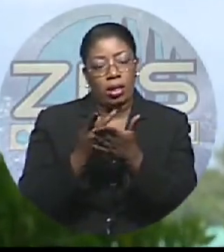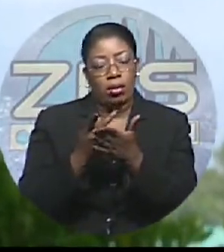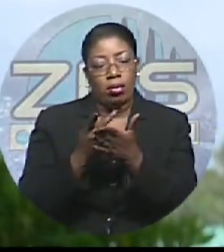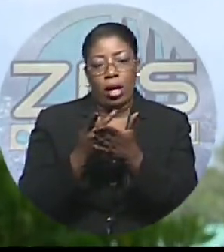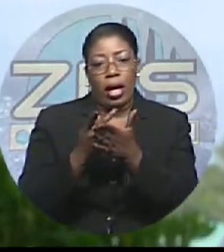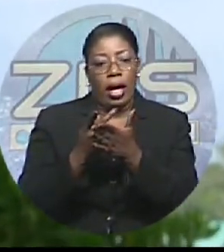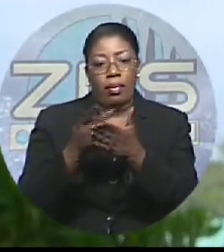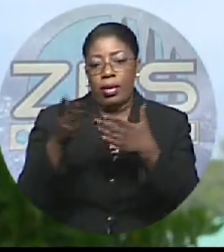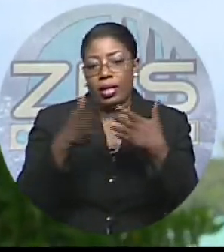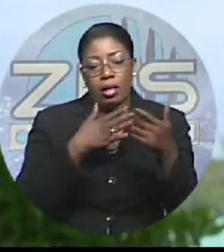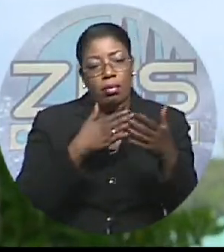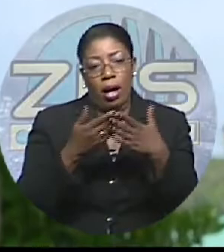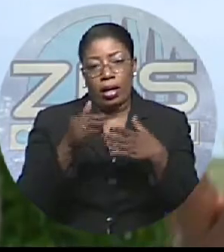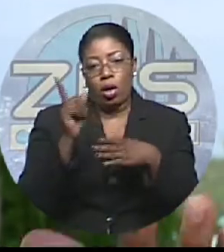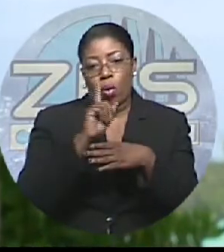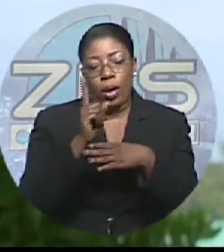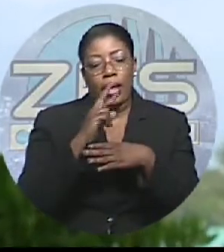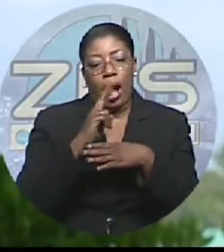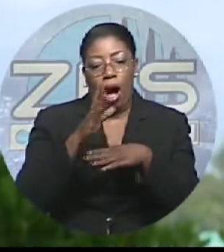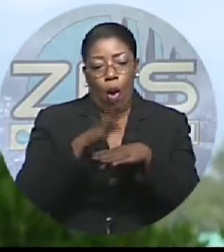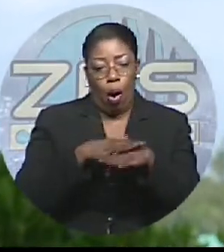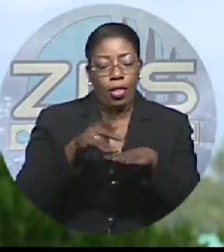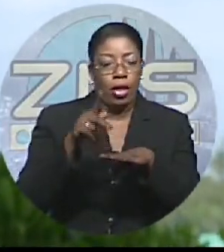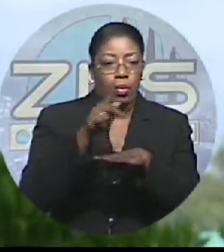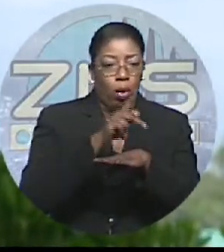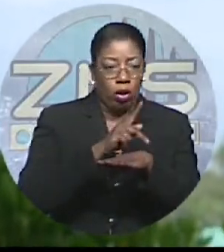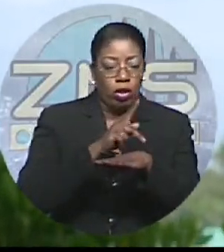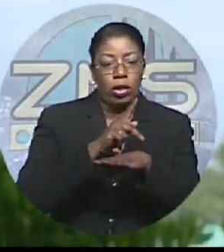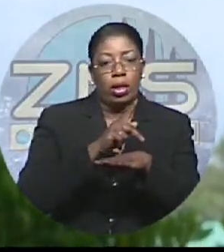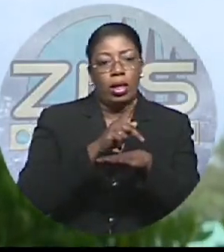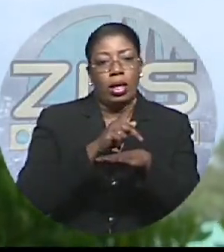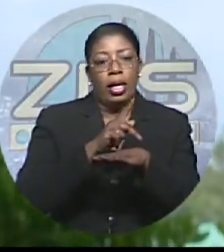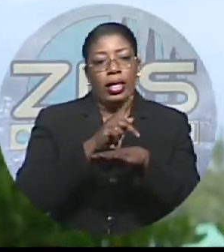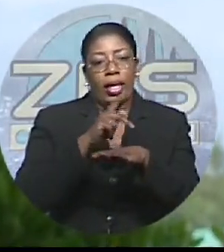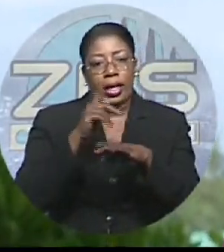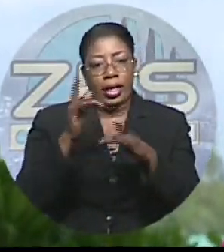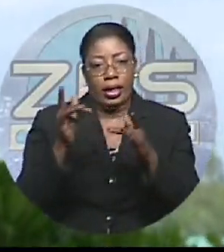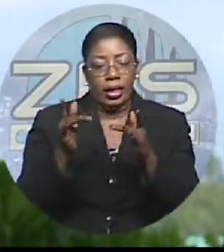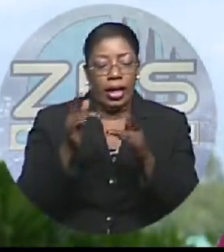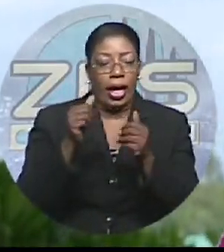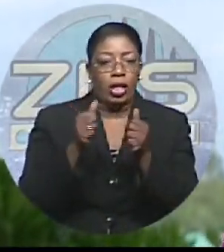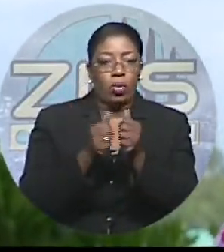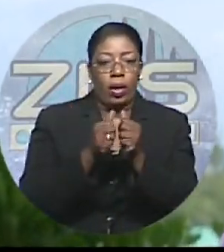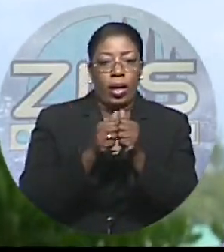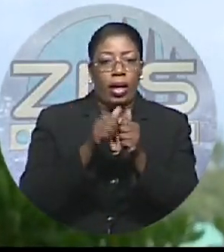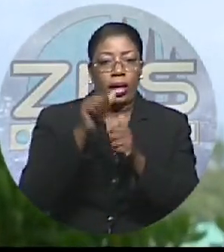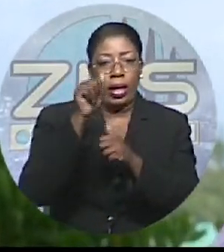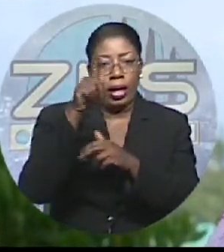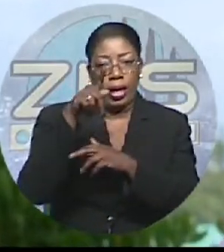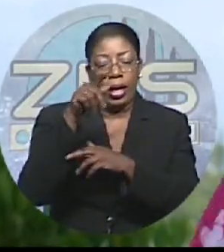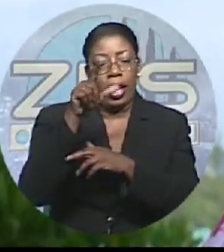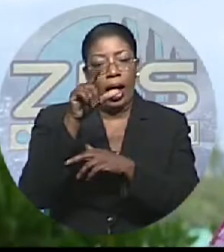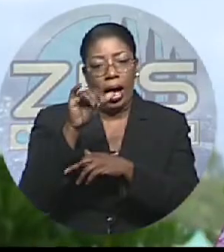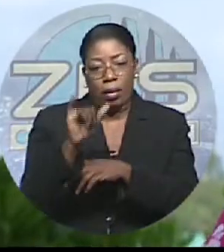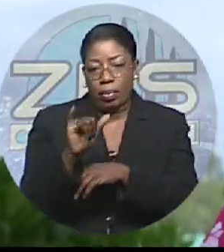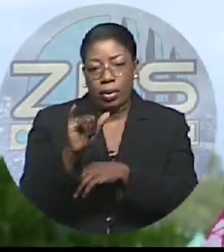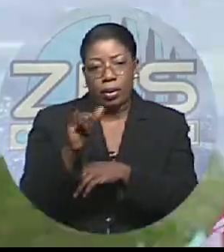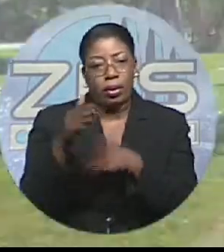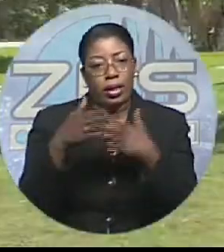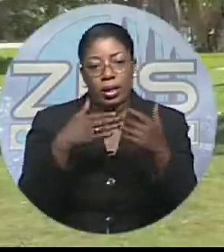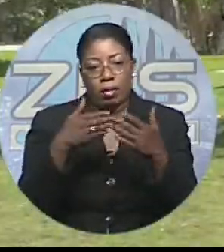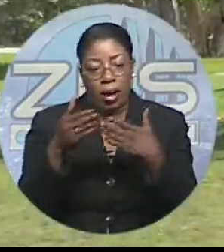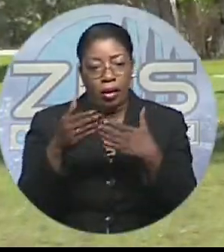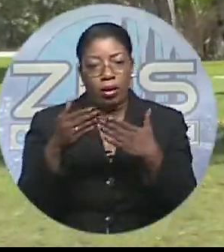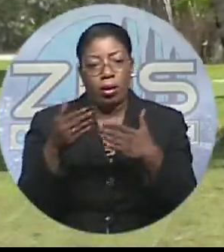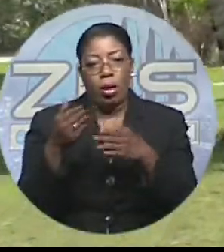property. So they're able to connect with Apple's devices or whatever devices they bring, they can use to connect with home.